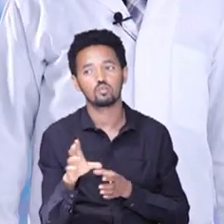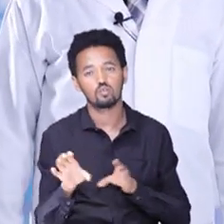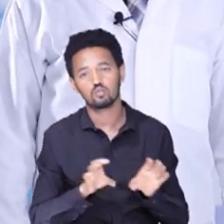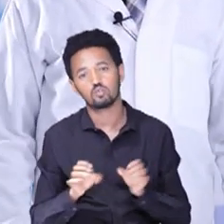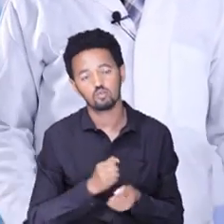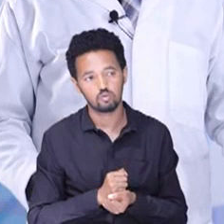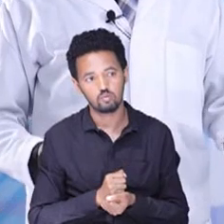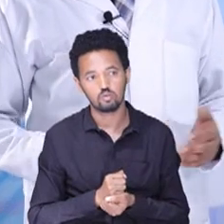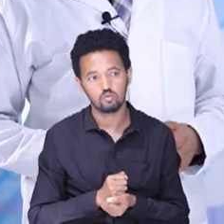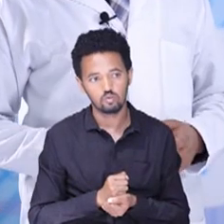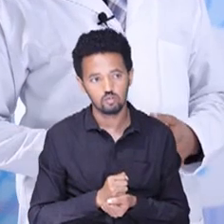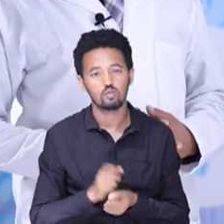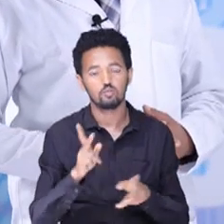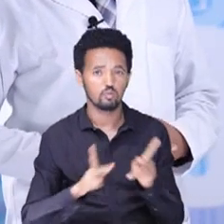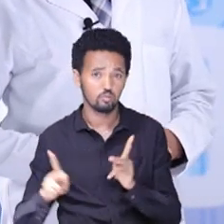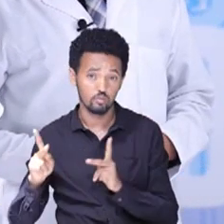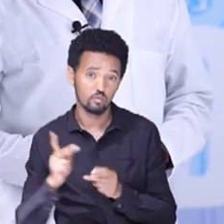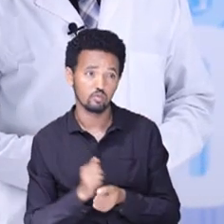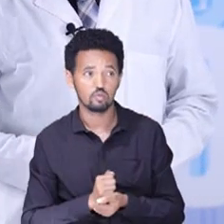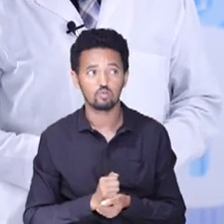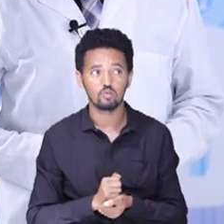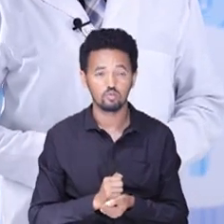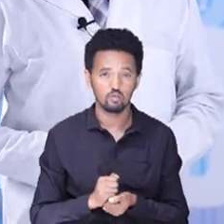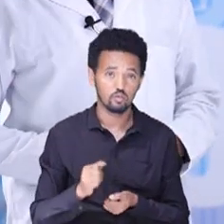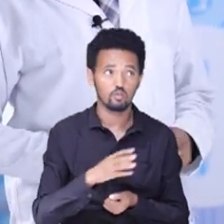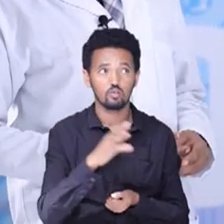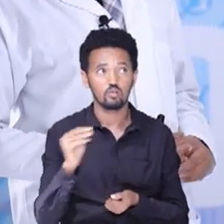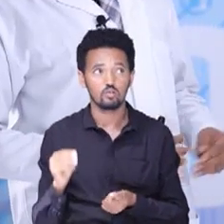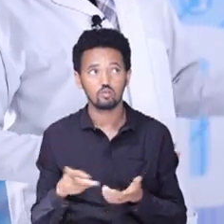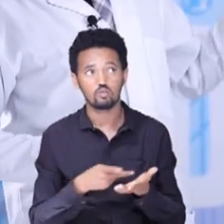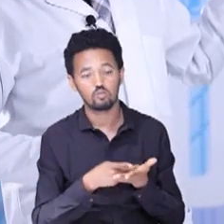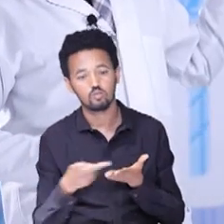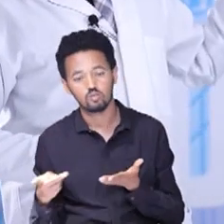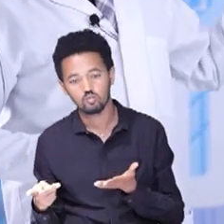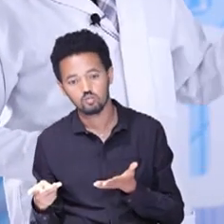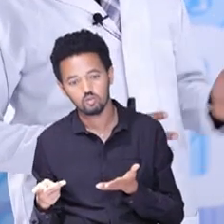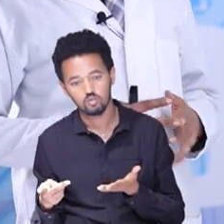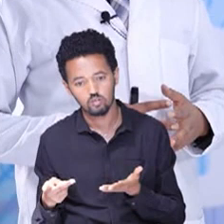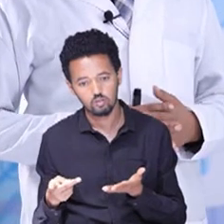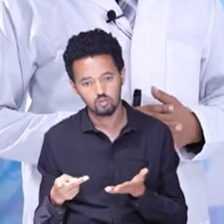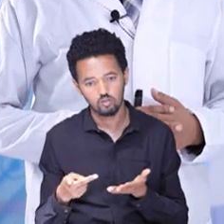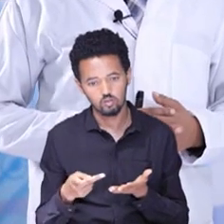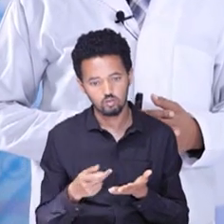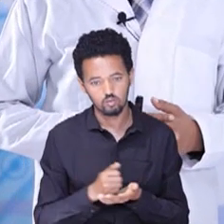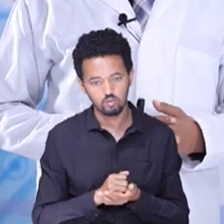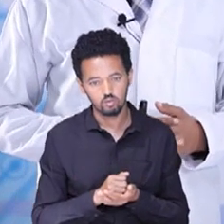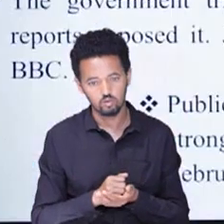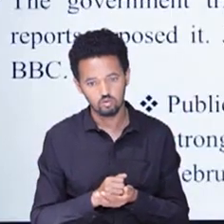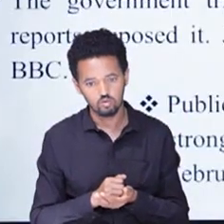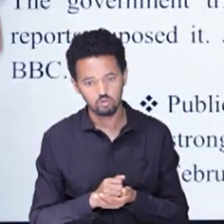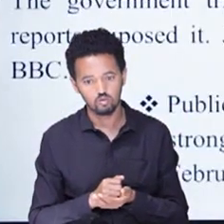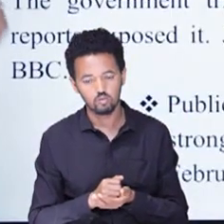8.4 The Popular Revolution and the Fall of Monarchy. In the opening years of